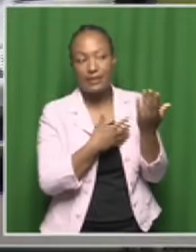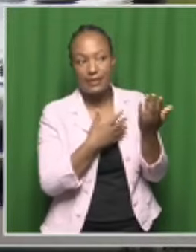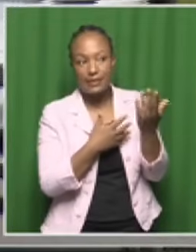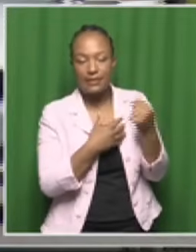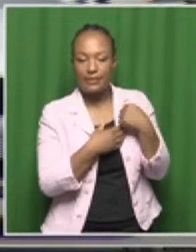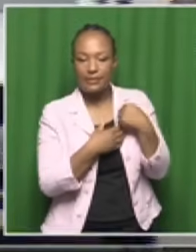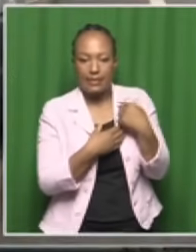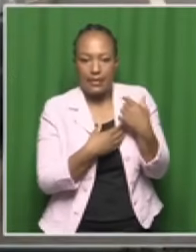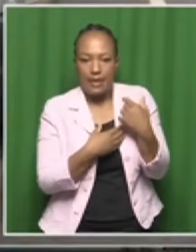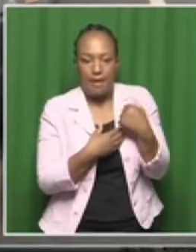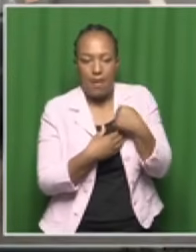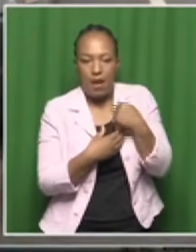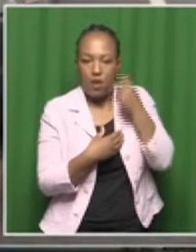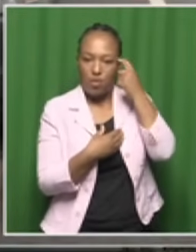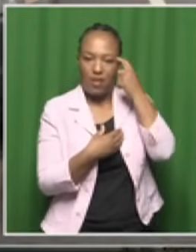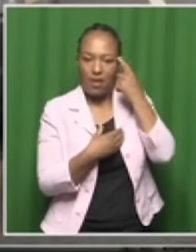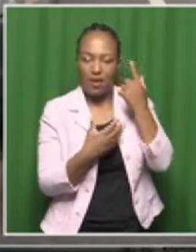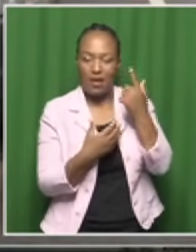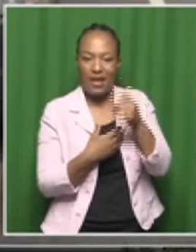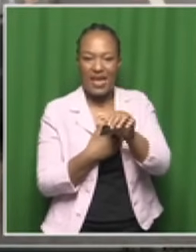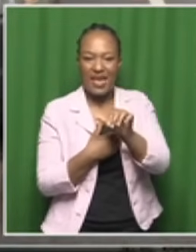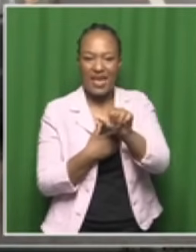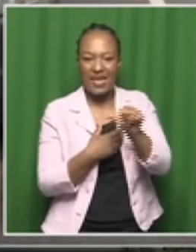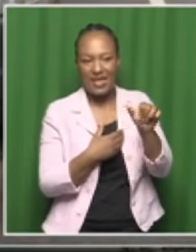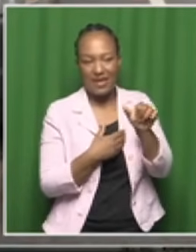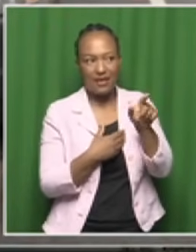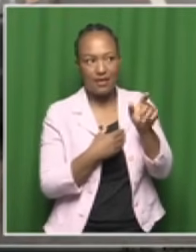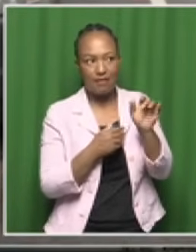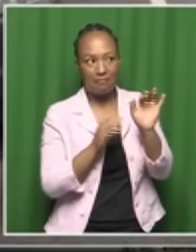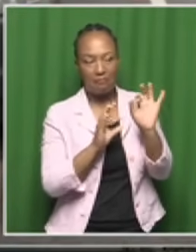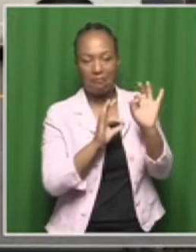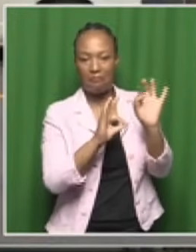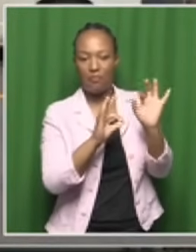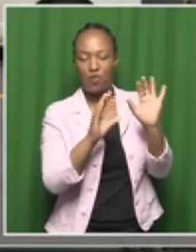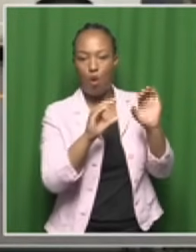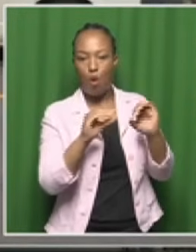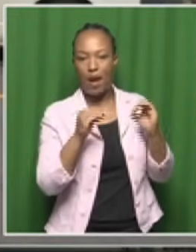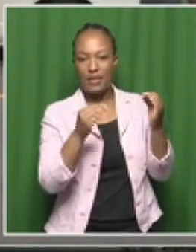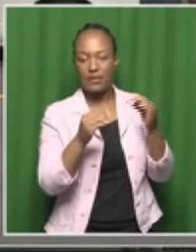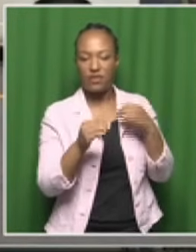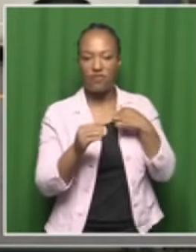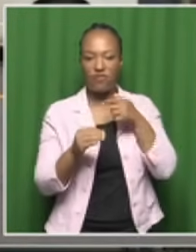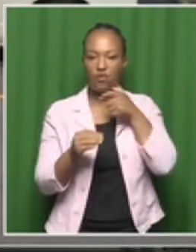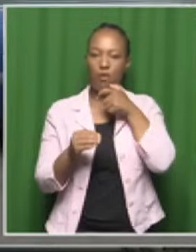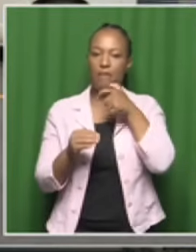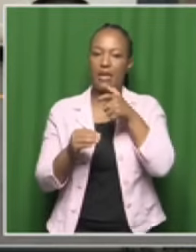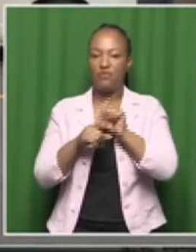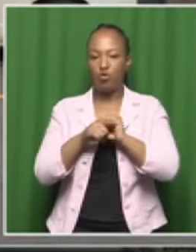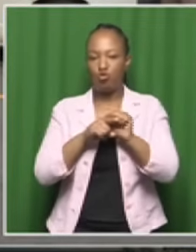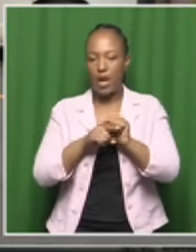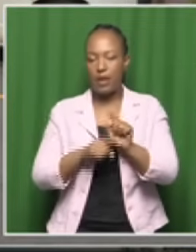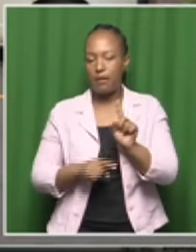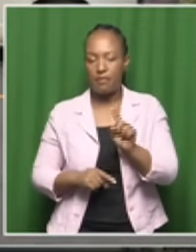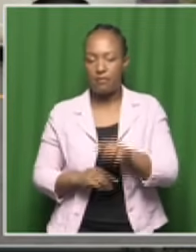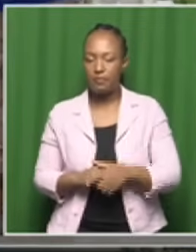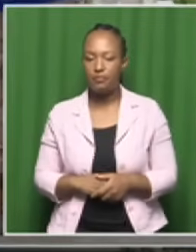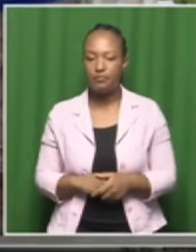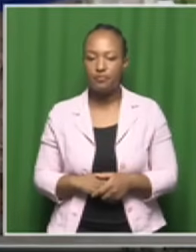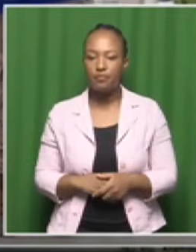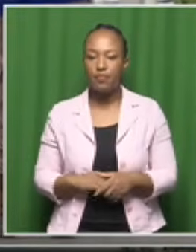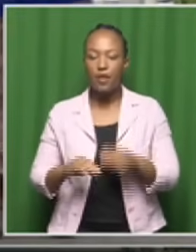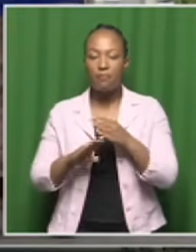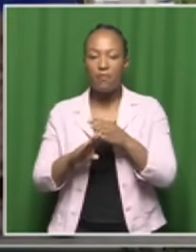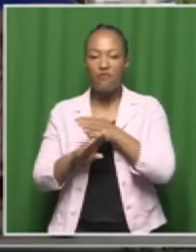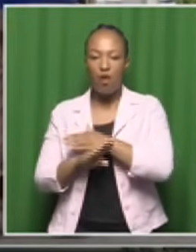unfortunately, I don't think that the Automobile Association is the right organization to comment with regards to their training. Earlier on, I did mention